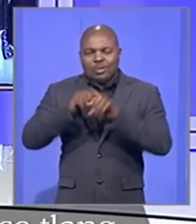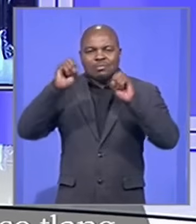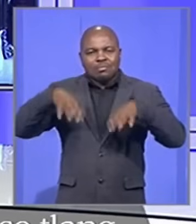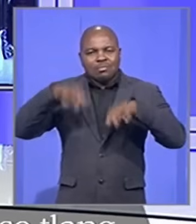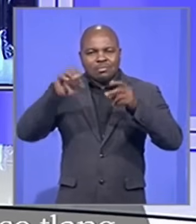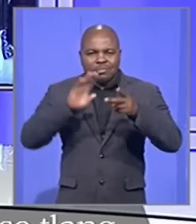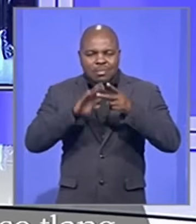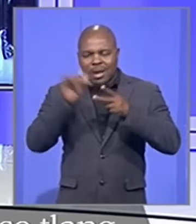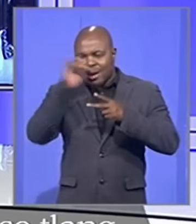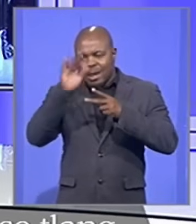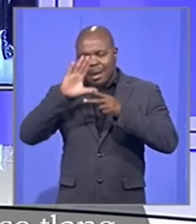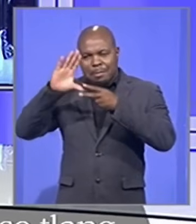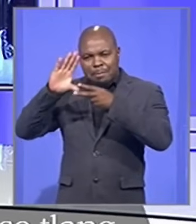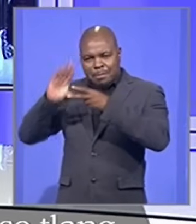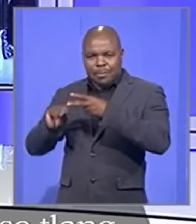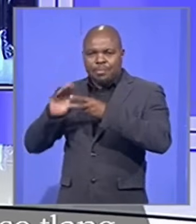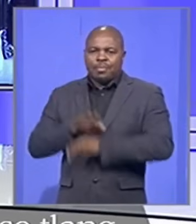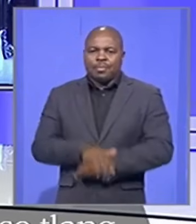tse hodimo tsa molao.